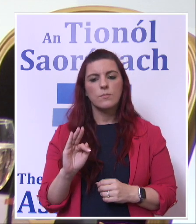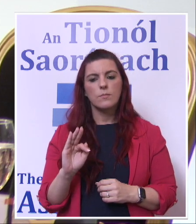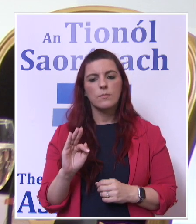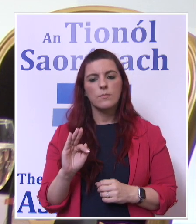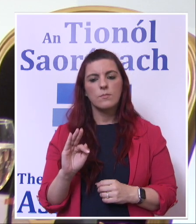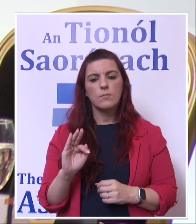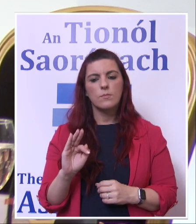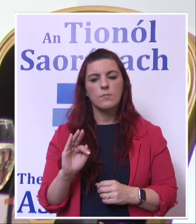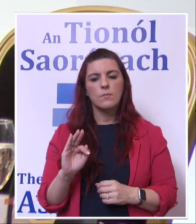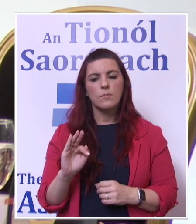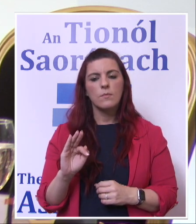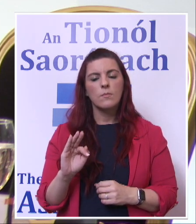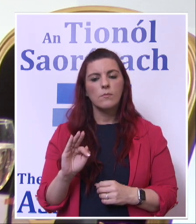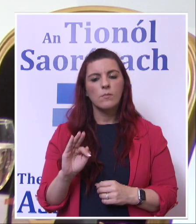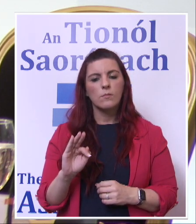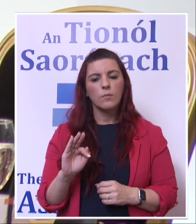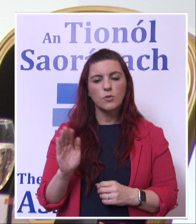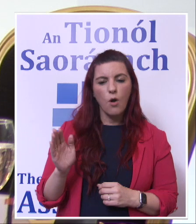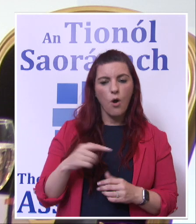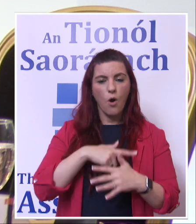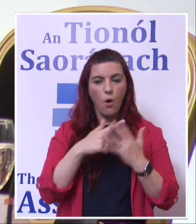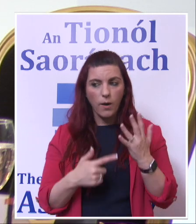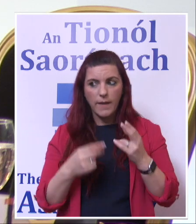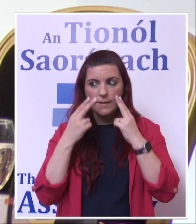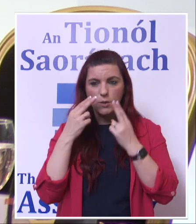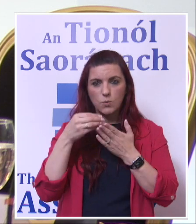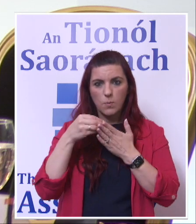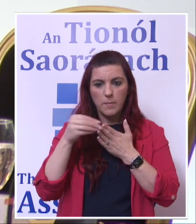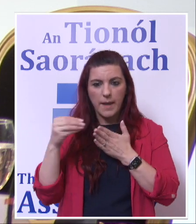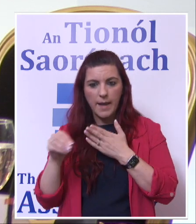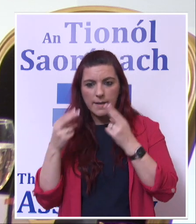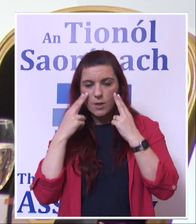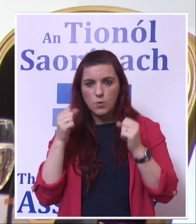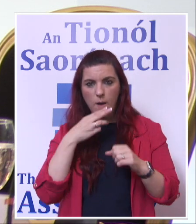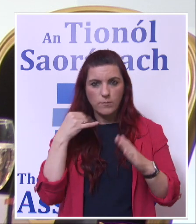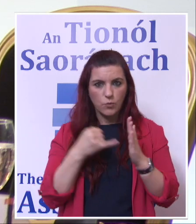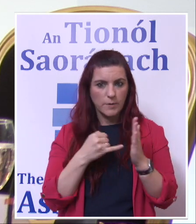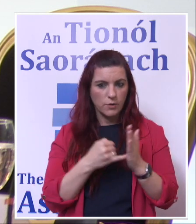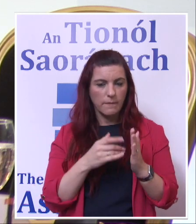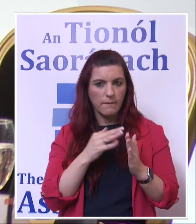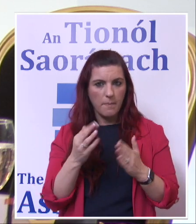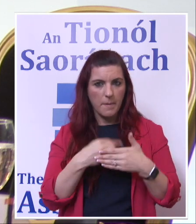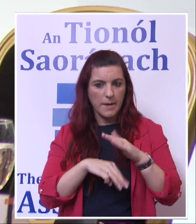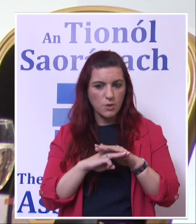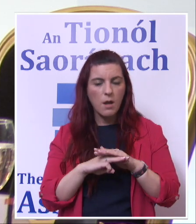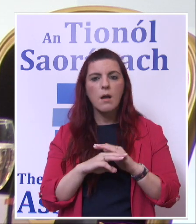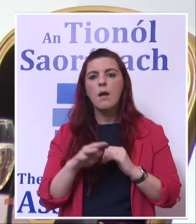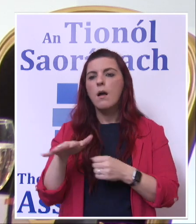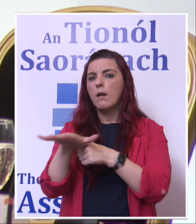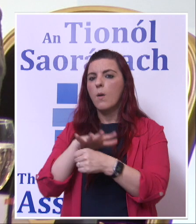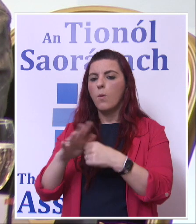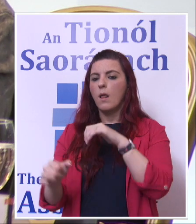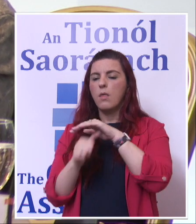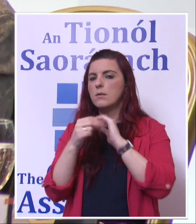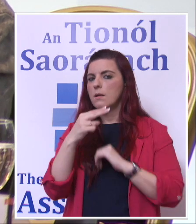think some other councils are doing that, but all of that had to have permission from the minister. Local authorities are not